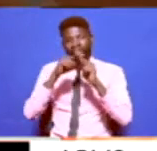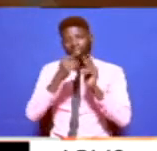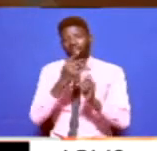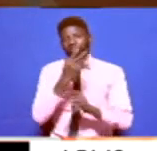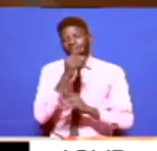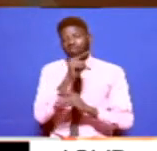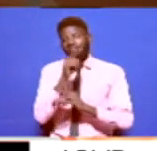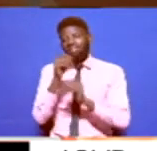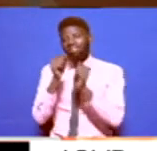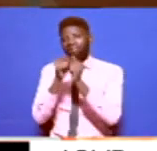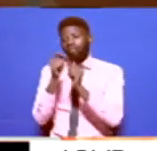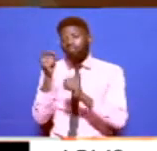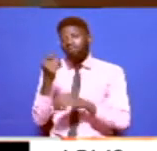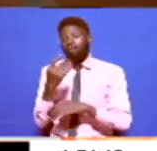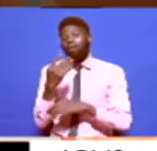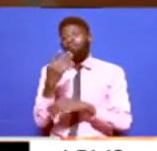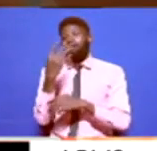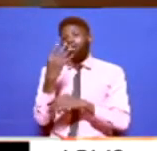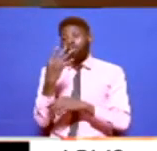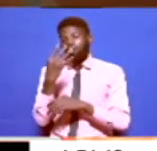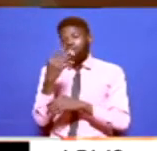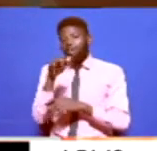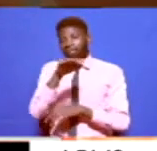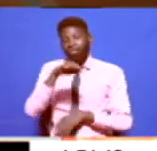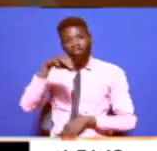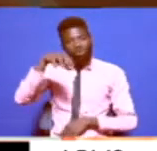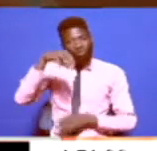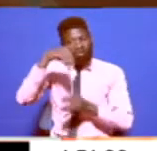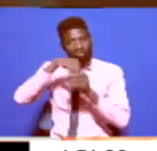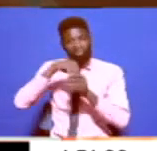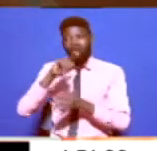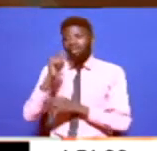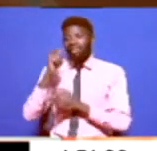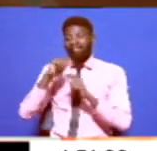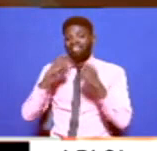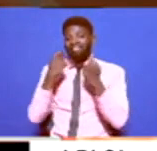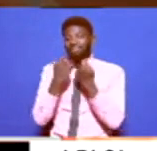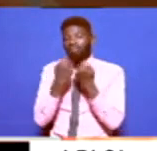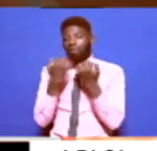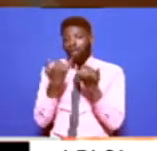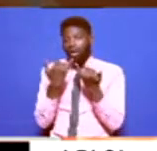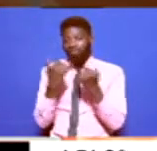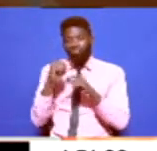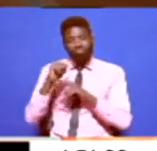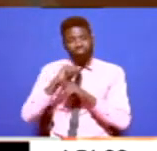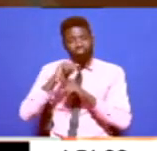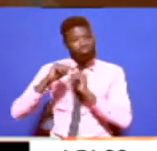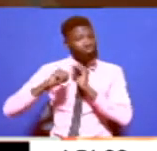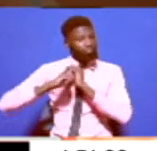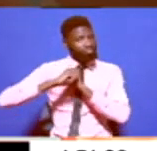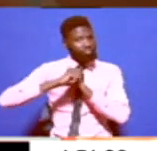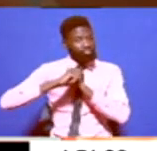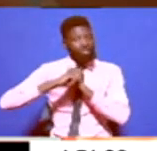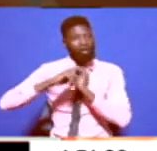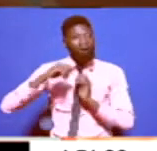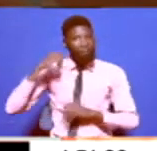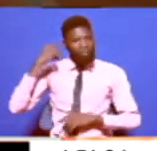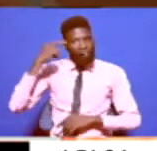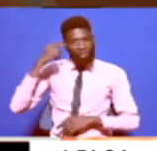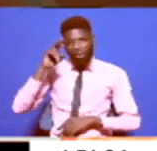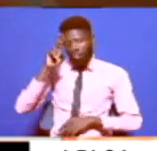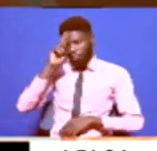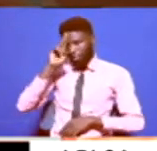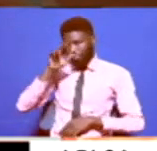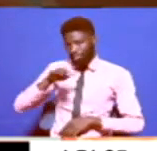in the Democratic Republic of the Congo. The Kenyan pugilists are undergoing rigorous training at the Madare Police Depot ahead